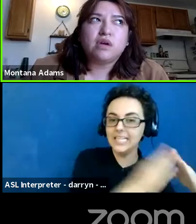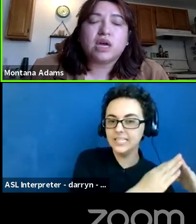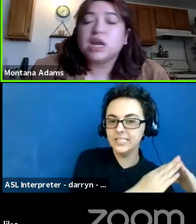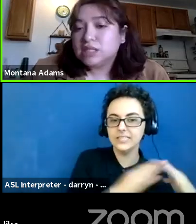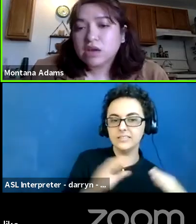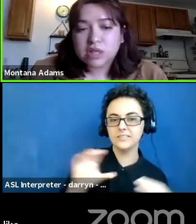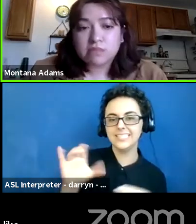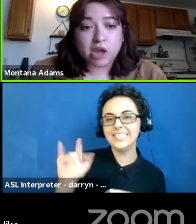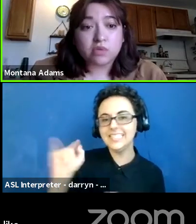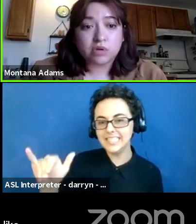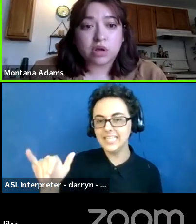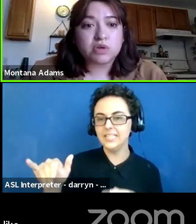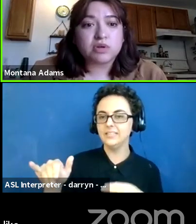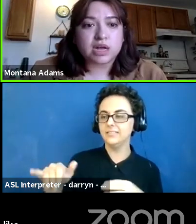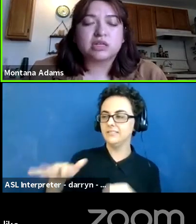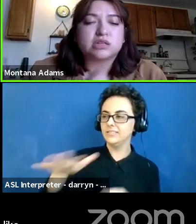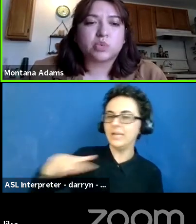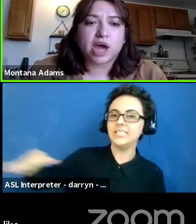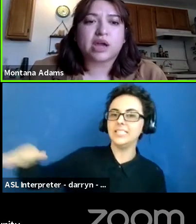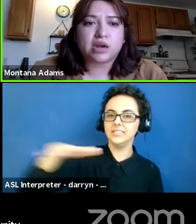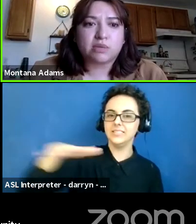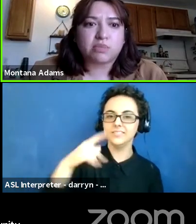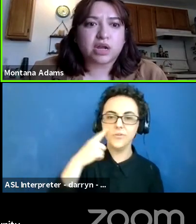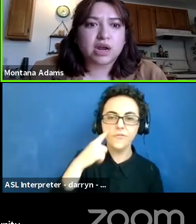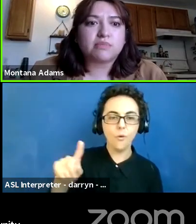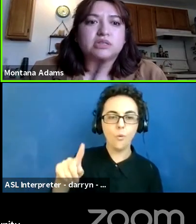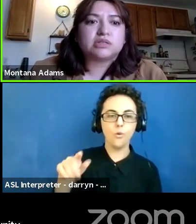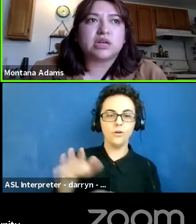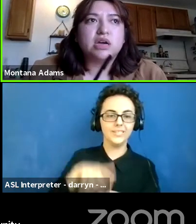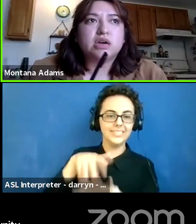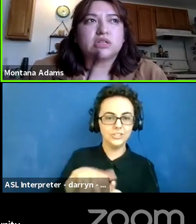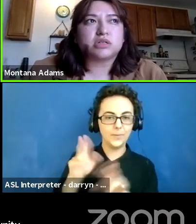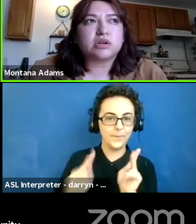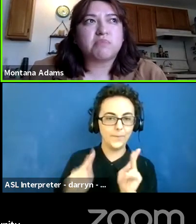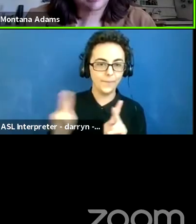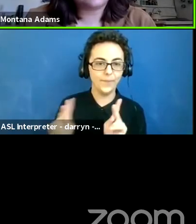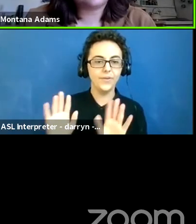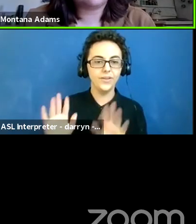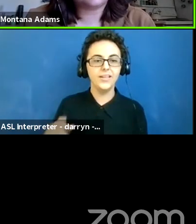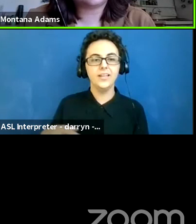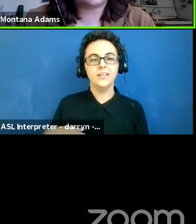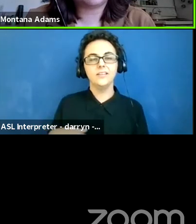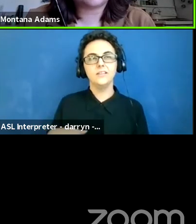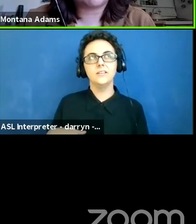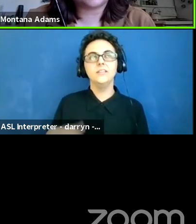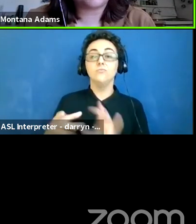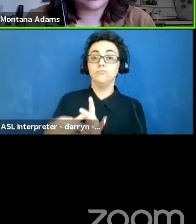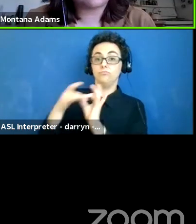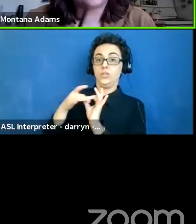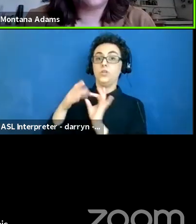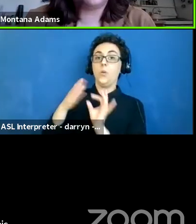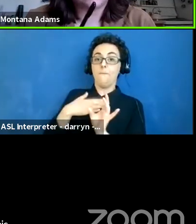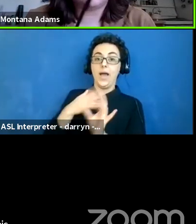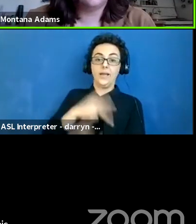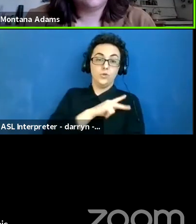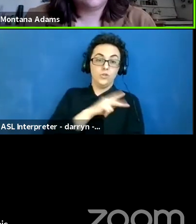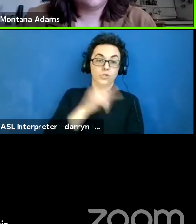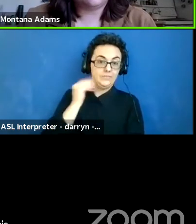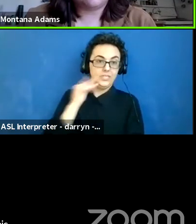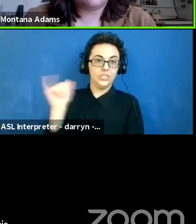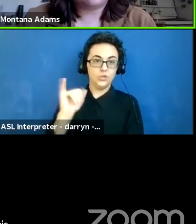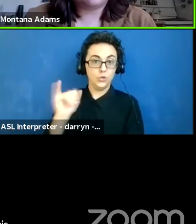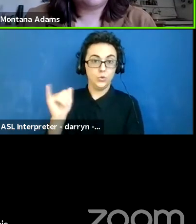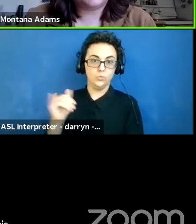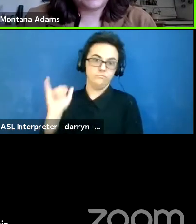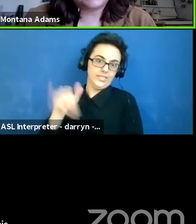of, and I see it within my own community, and this is why I kind of bring it up, is there's this competitiveness, especially because we have so little,